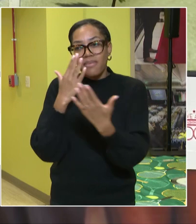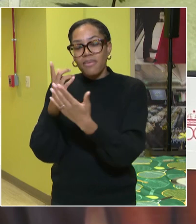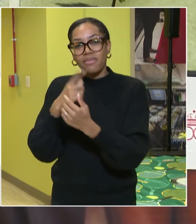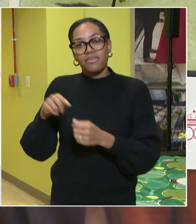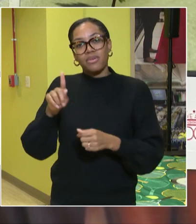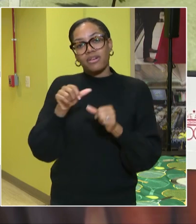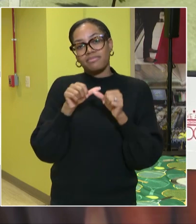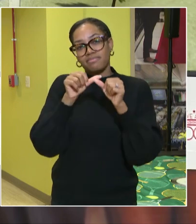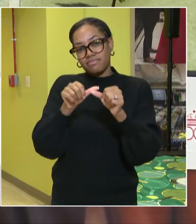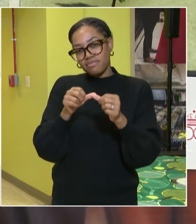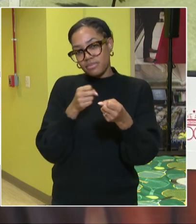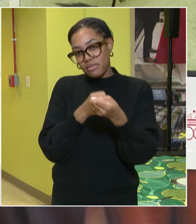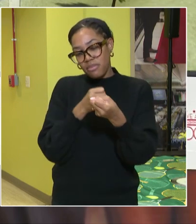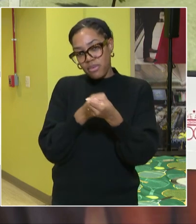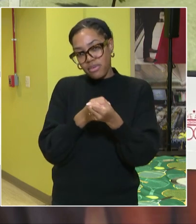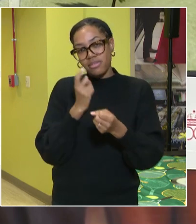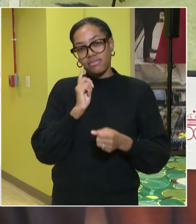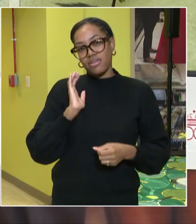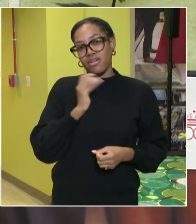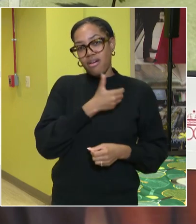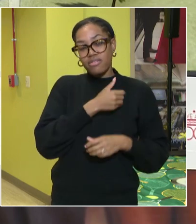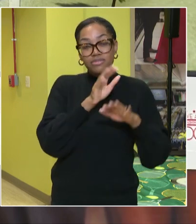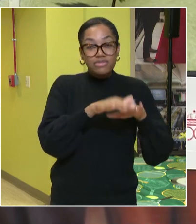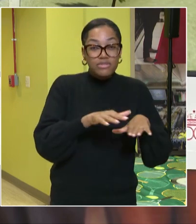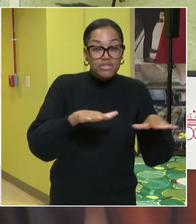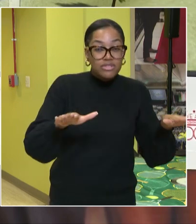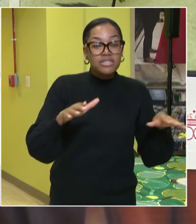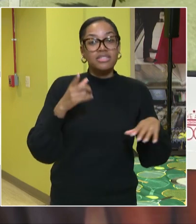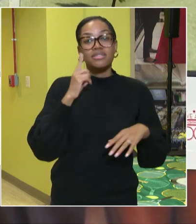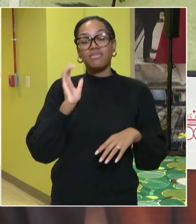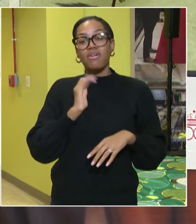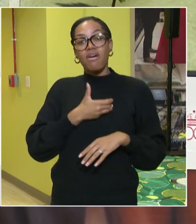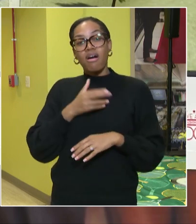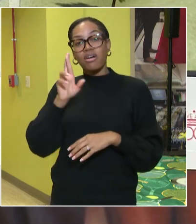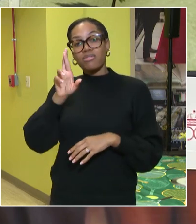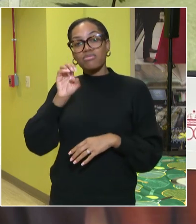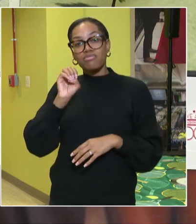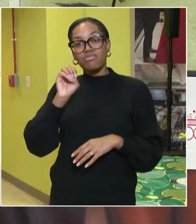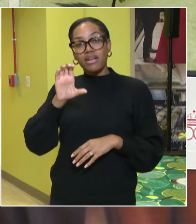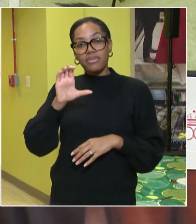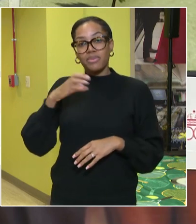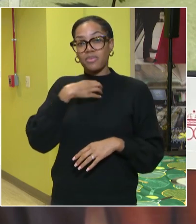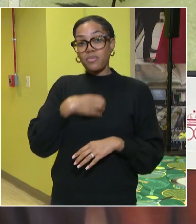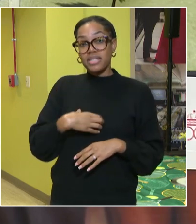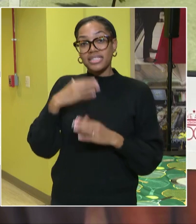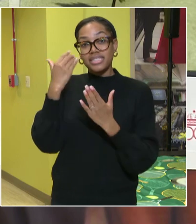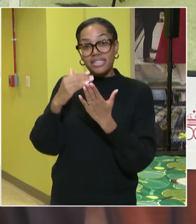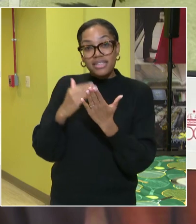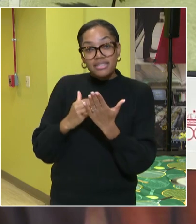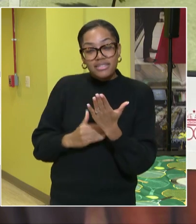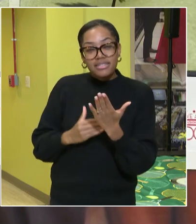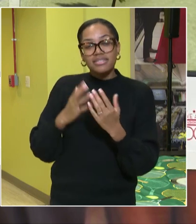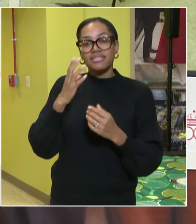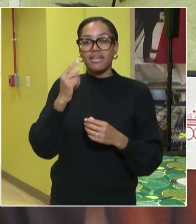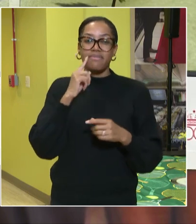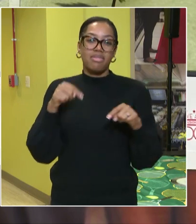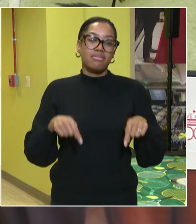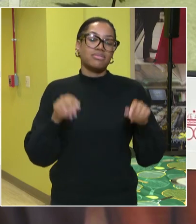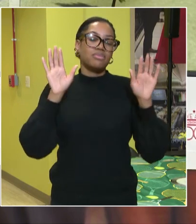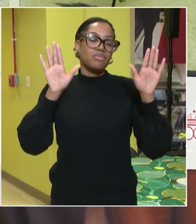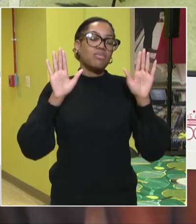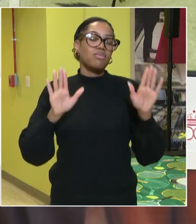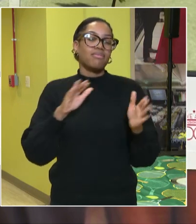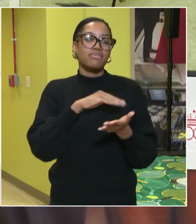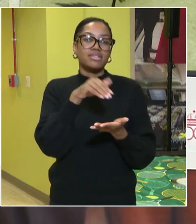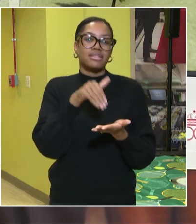continued support of our children, of the recreation wish list, and this wonderful center